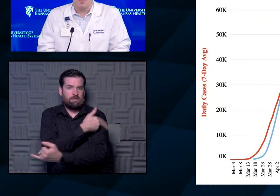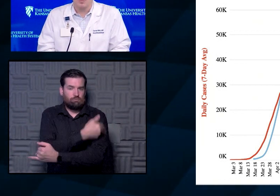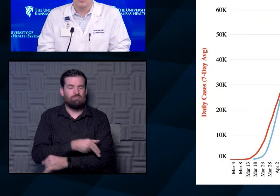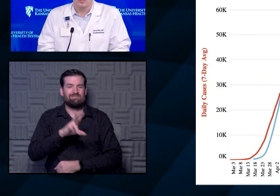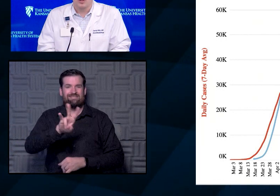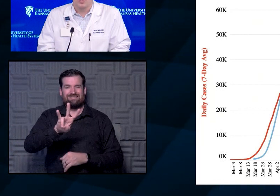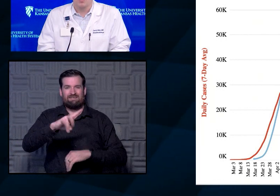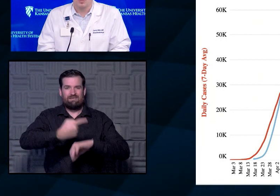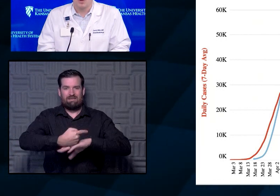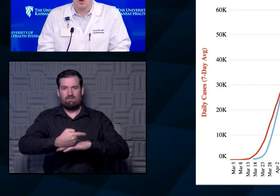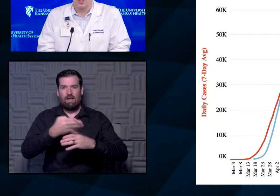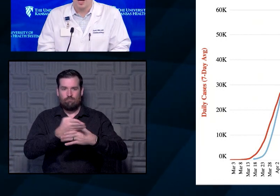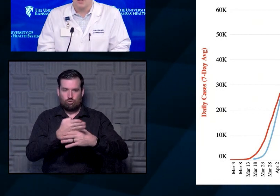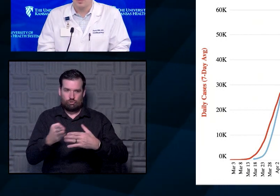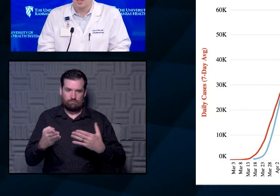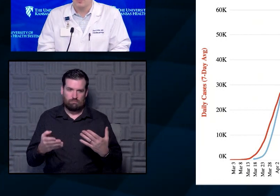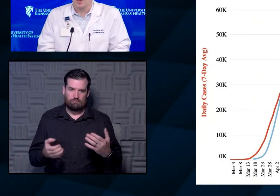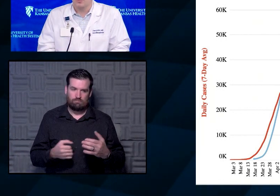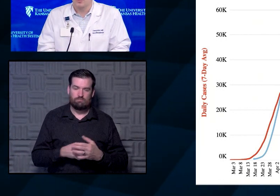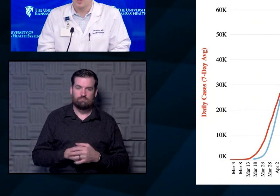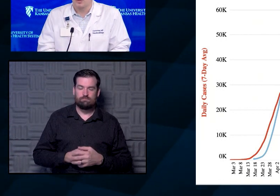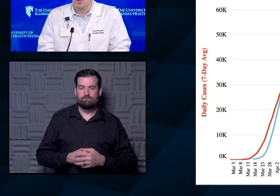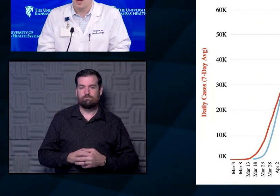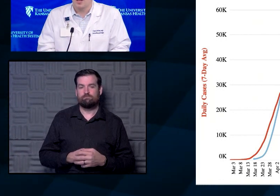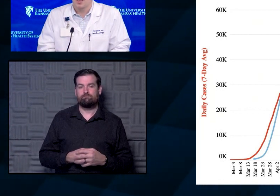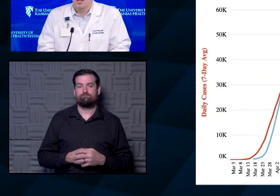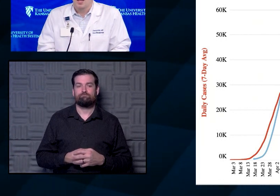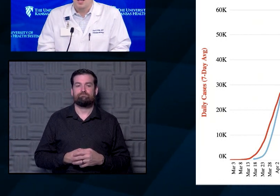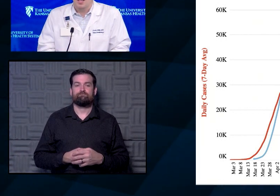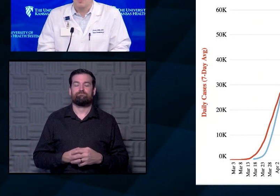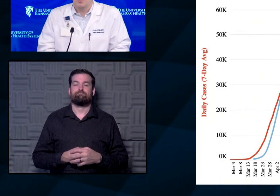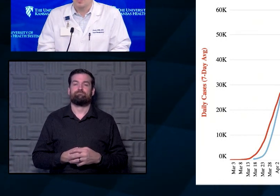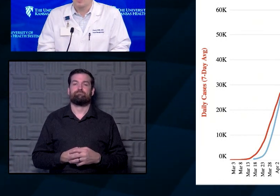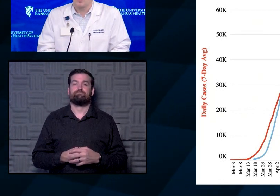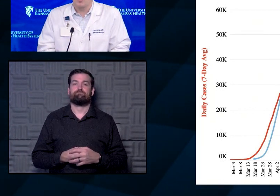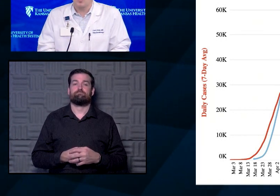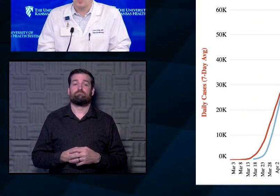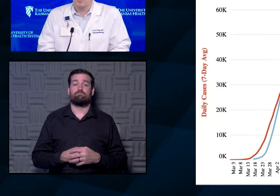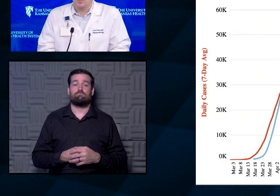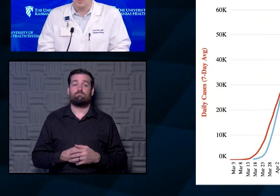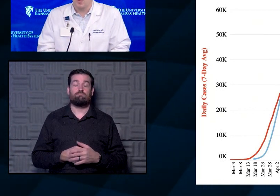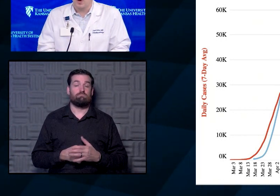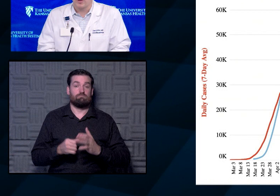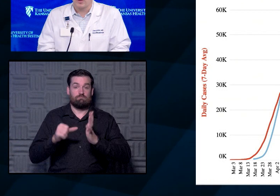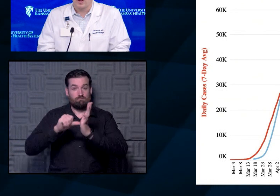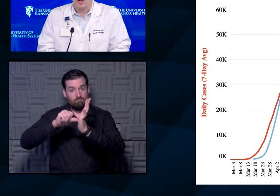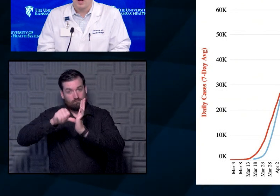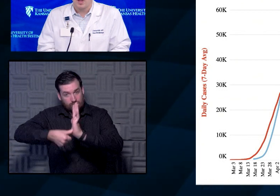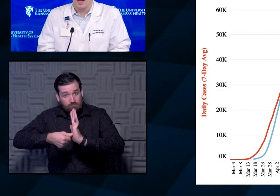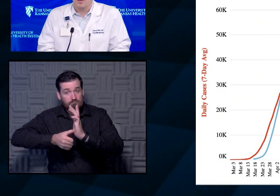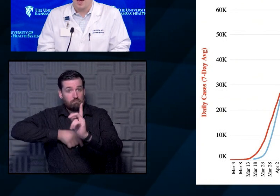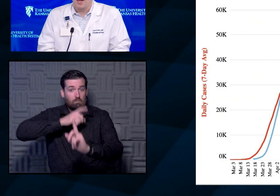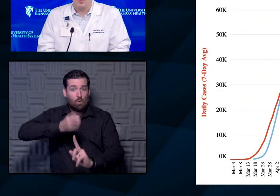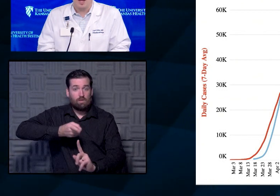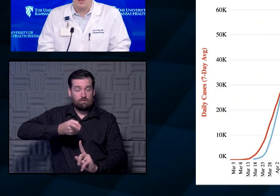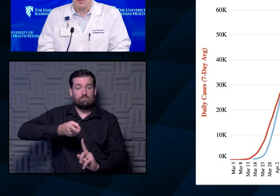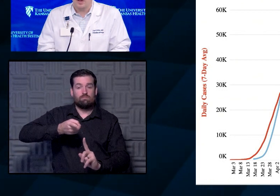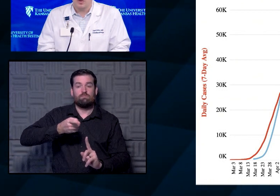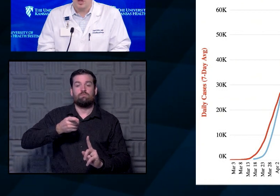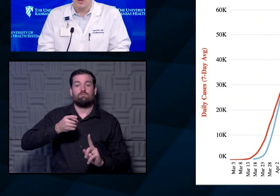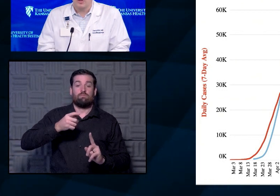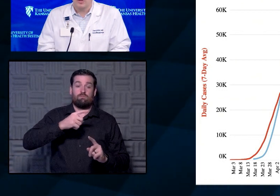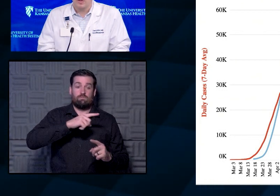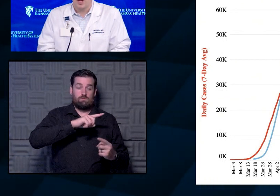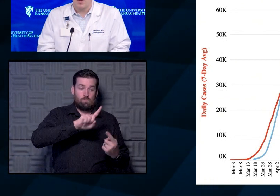7-day average number of currently hospitalized patients nationwide. To continue to reinforce the point that as